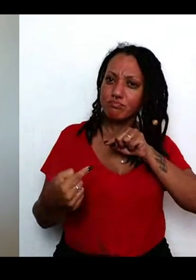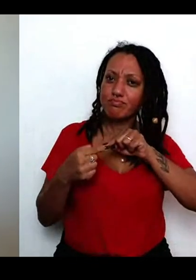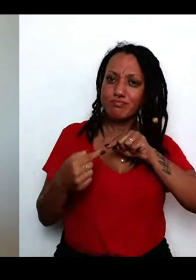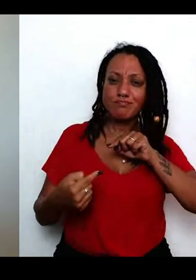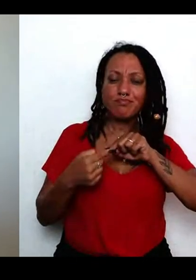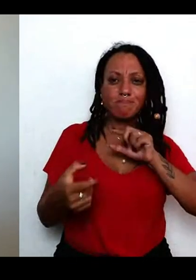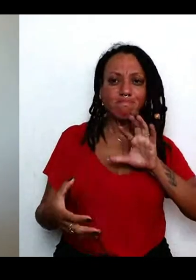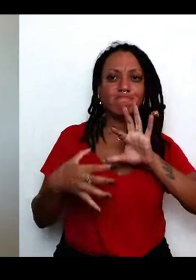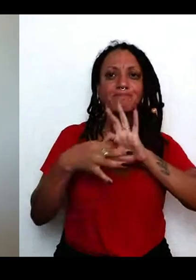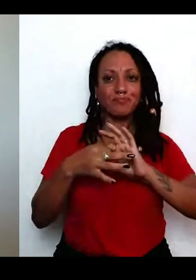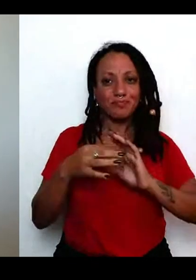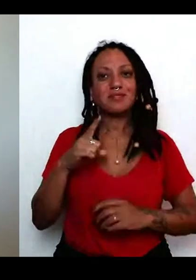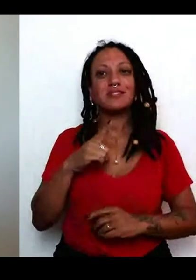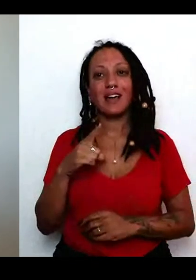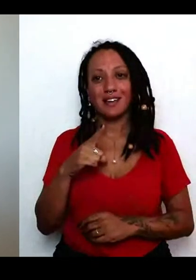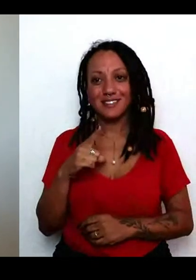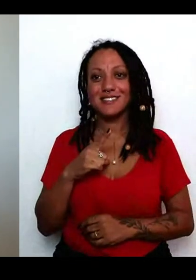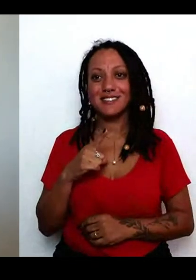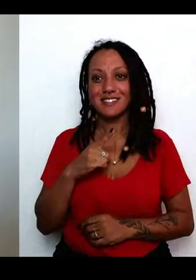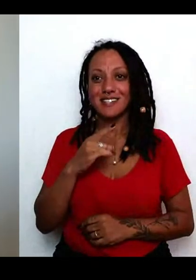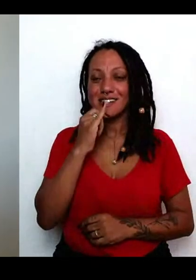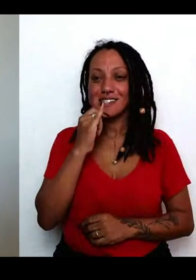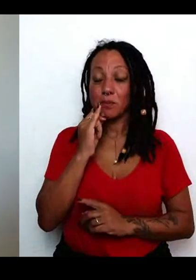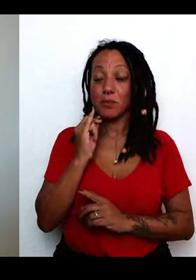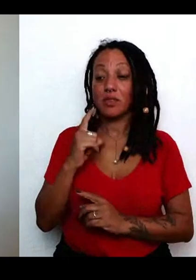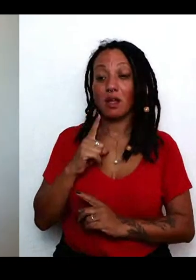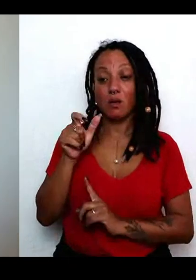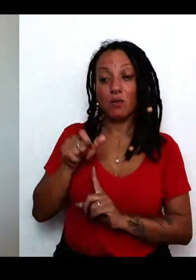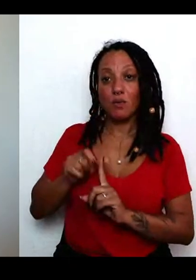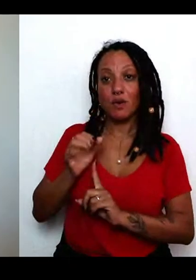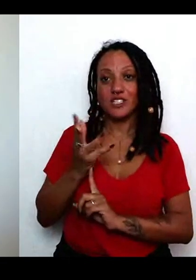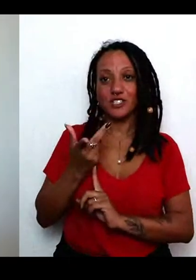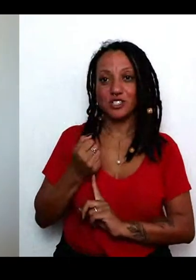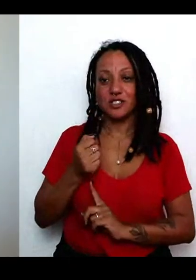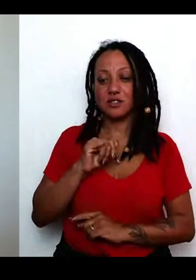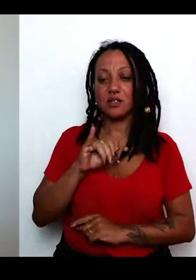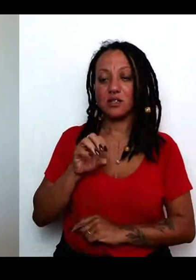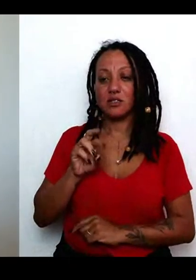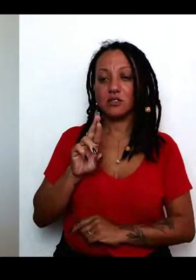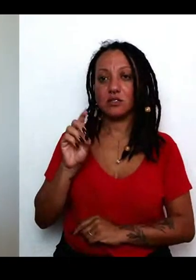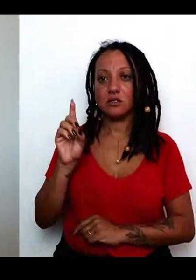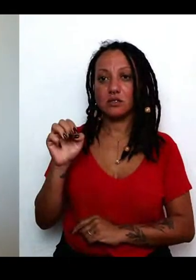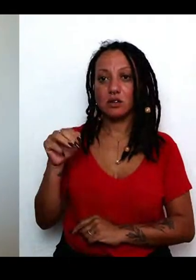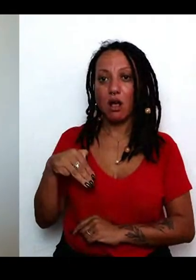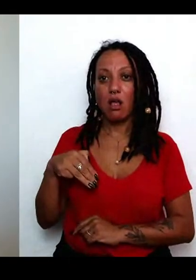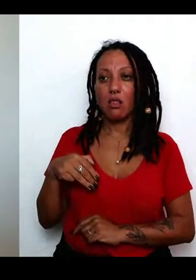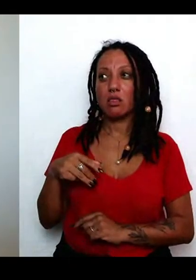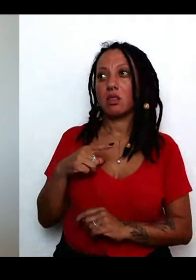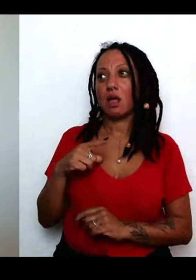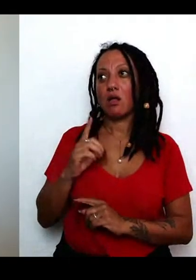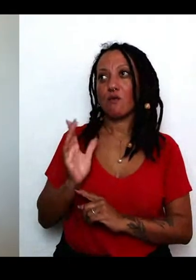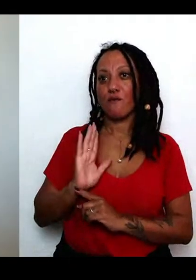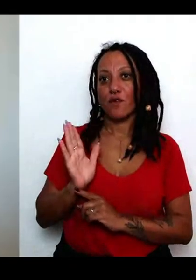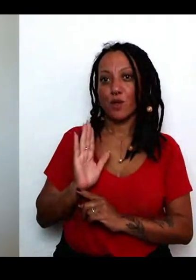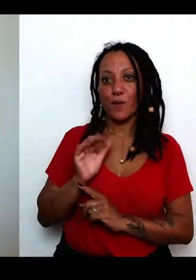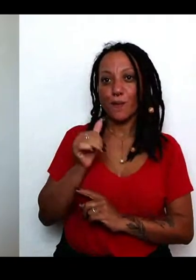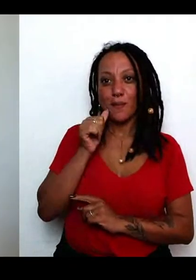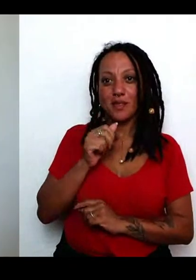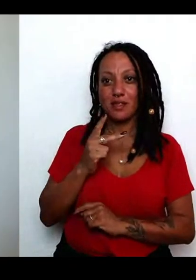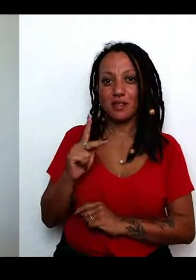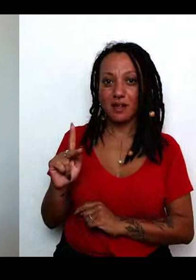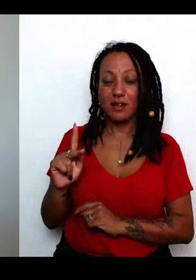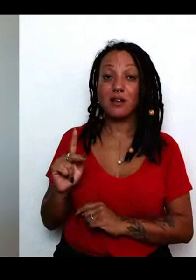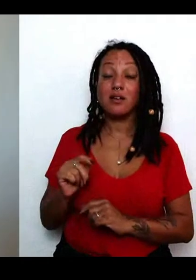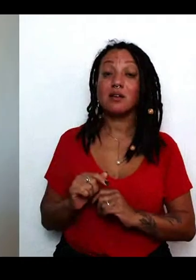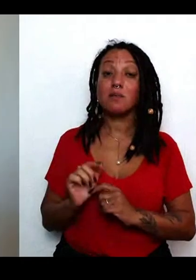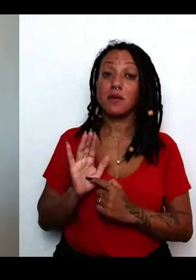anduki Jordan and her um erotic underwater movie is both a very evocative it's a funny